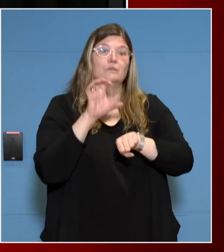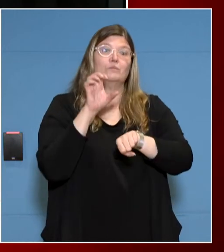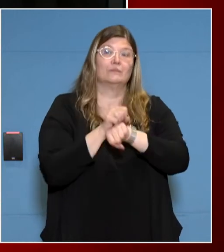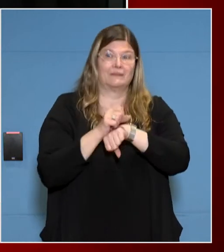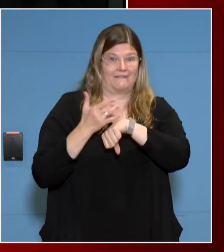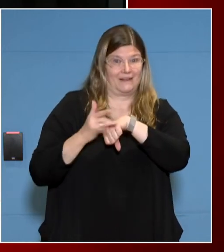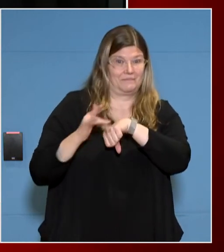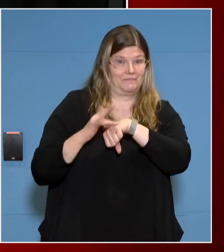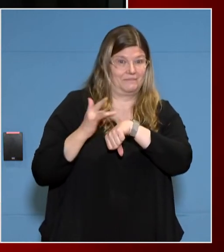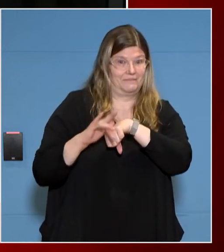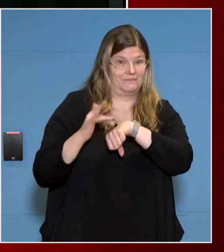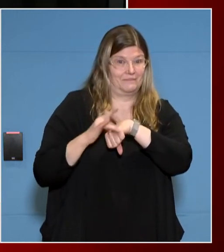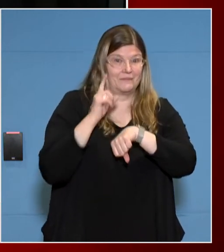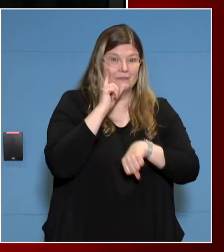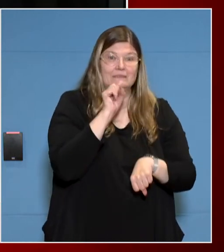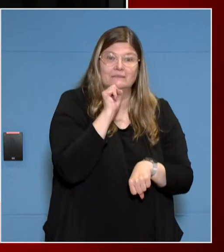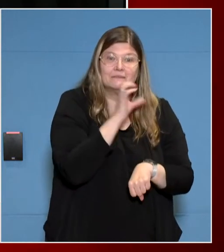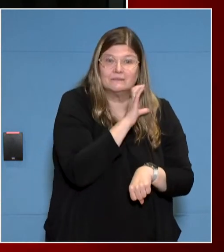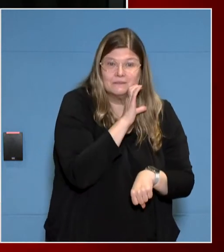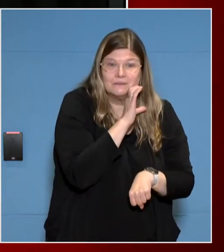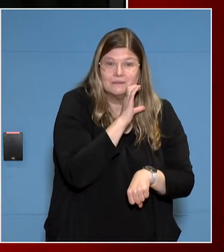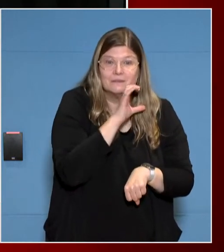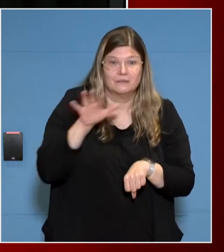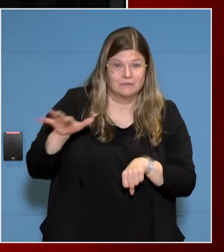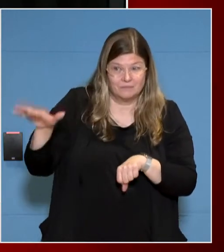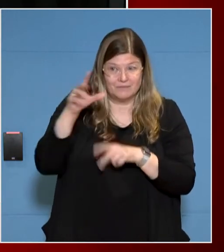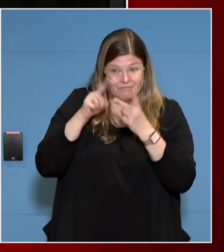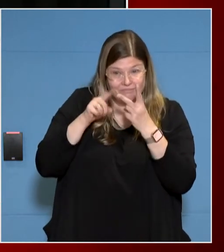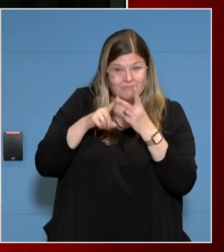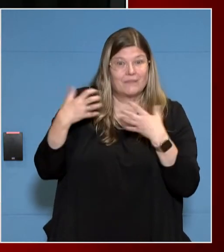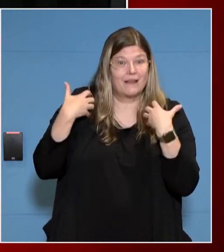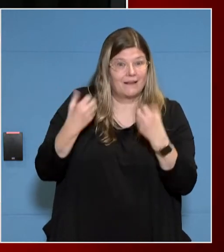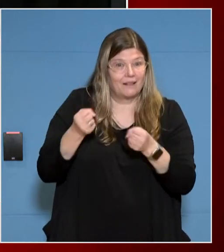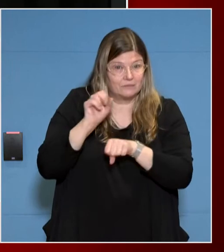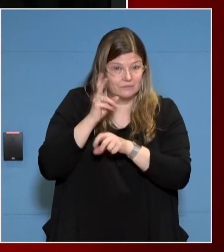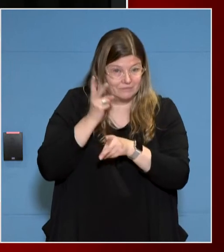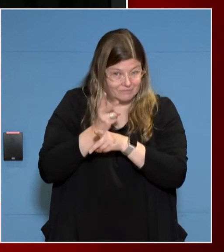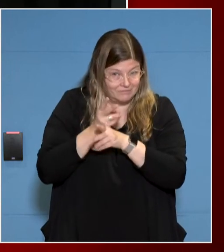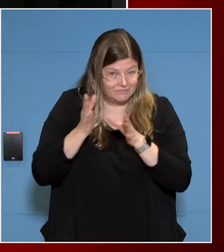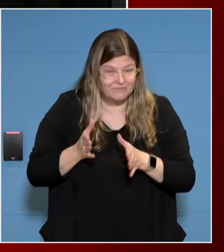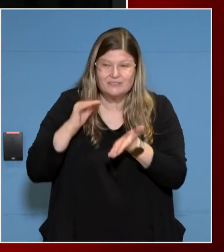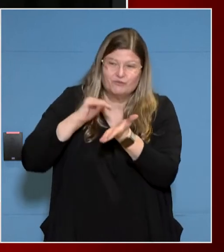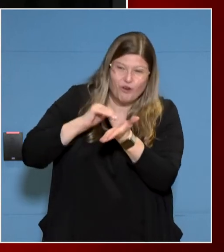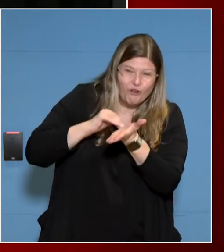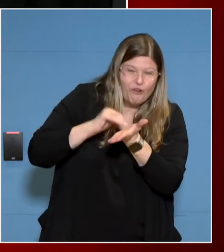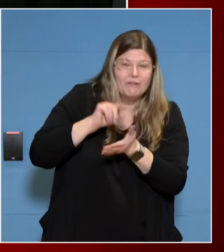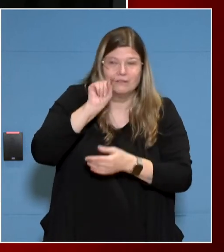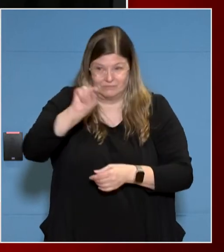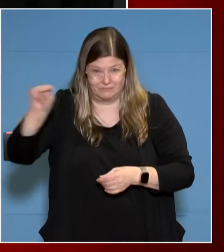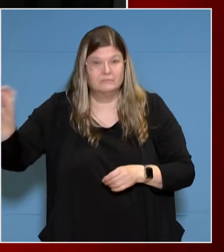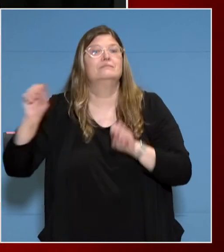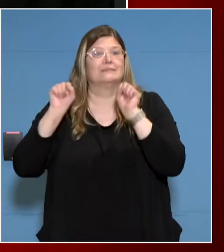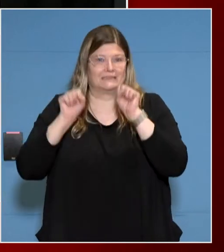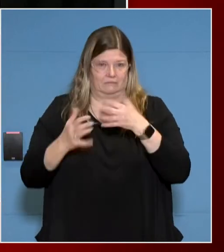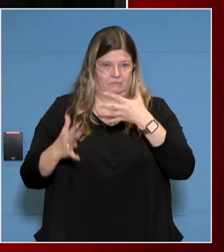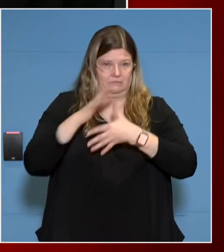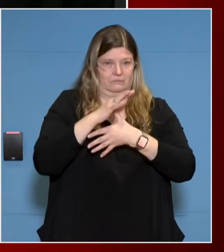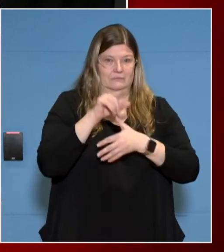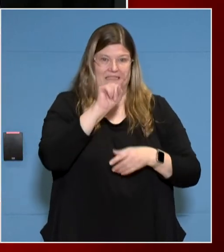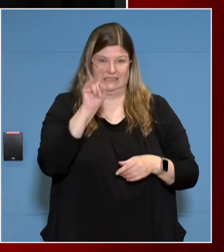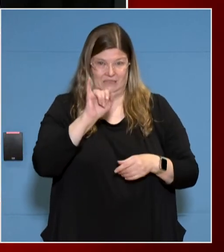for seniors and healthcare workers available on Thursday to priority zip codes, and